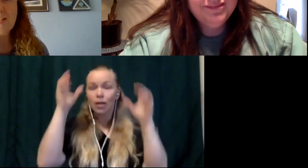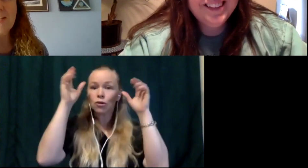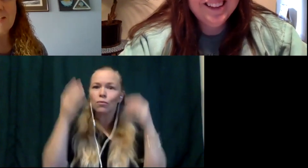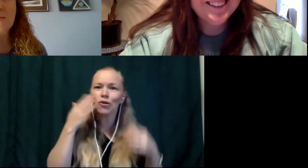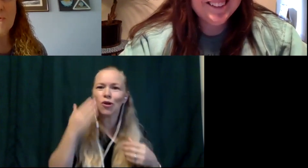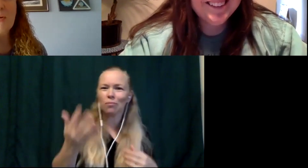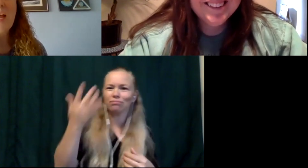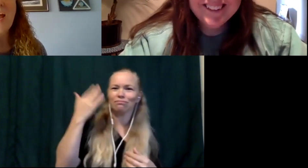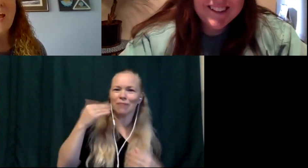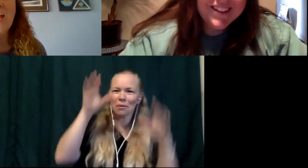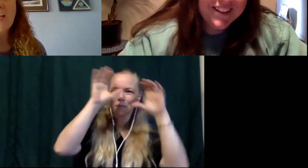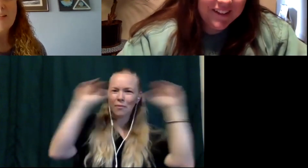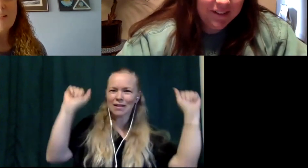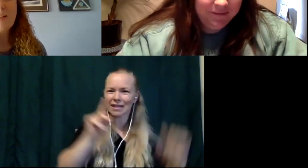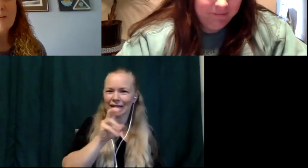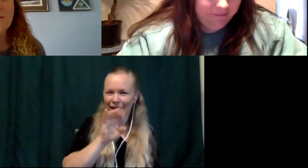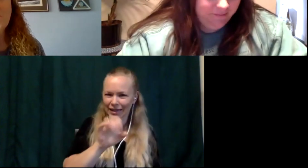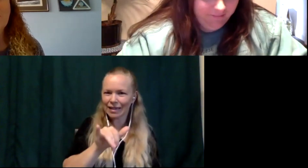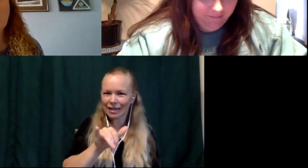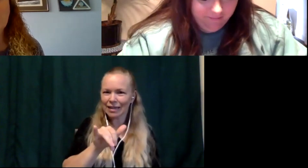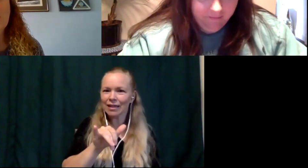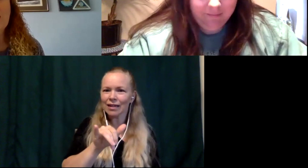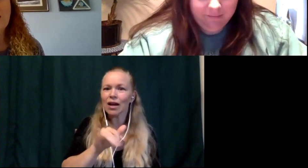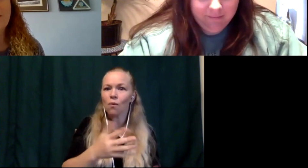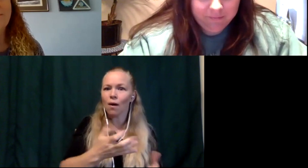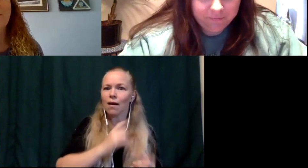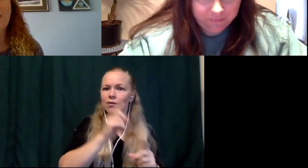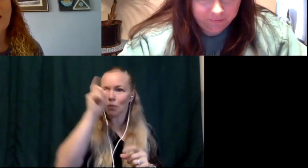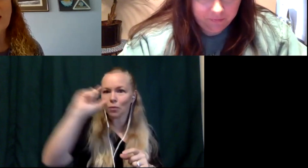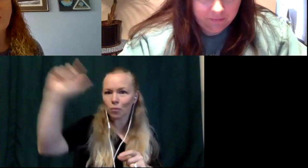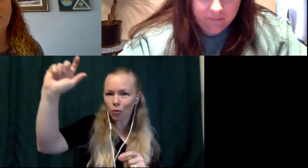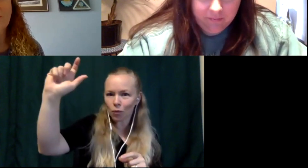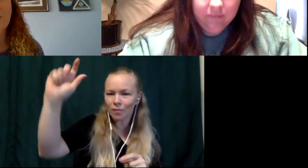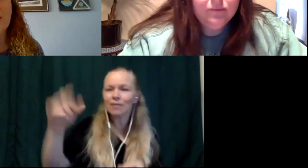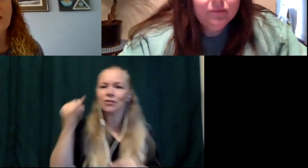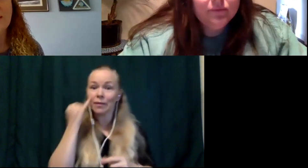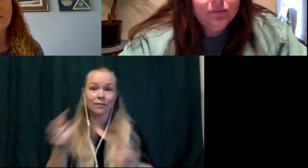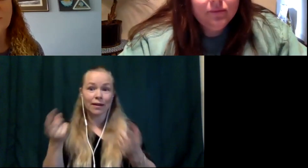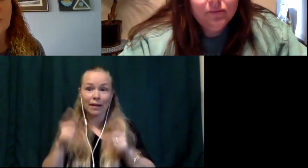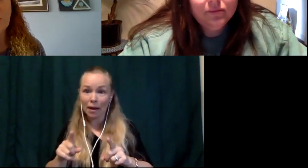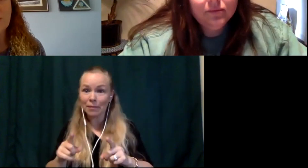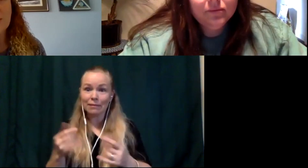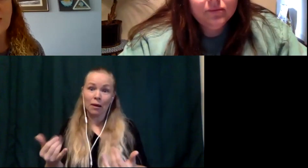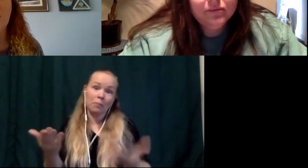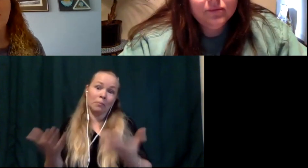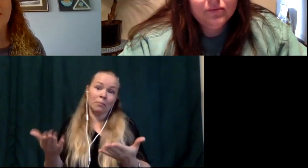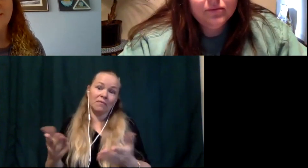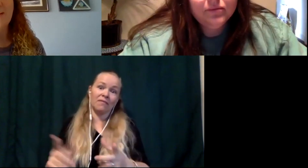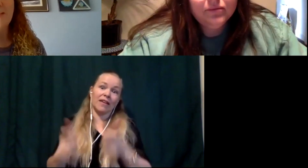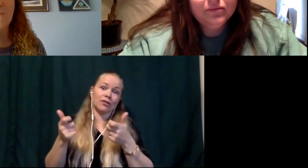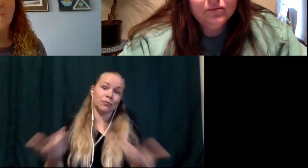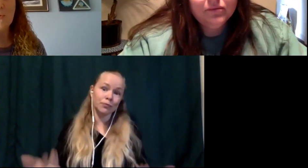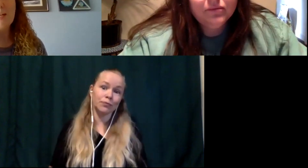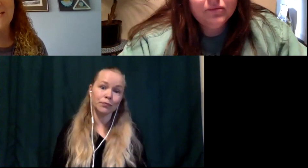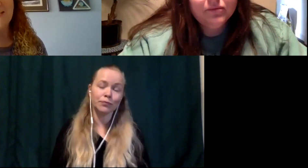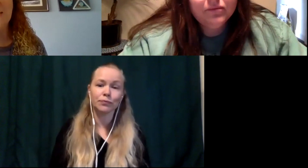wanted us to get to Mars. And so we did it in 8 years. And who knows, it could happen